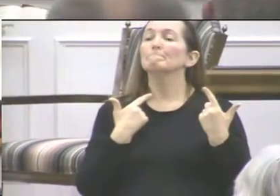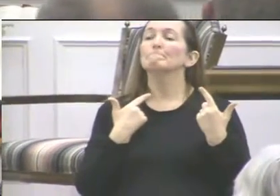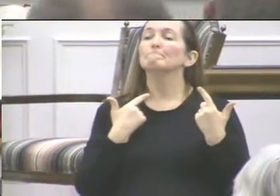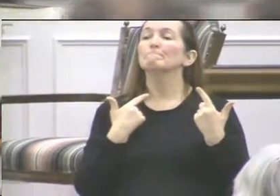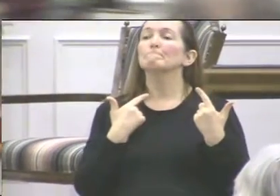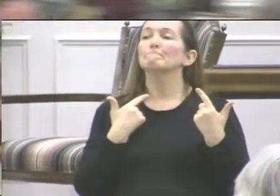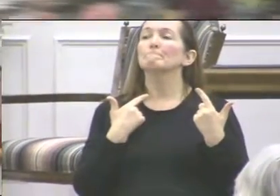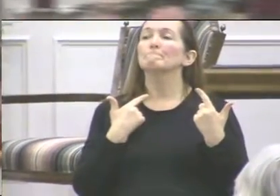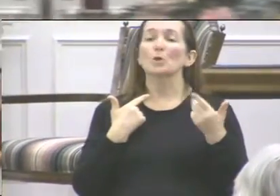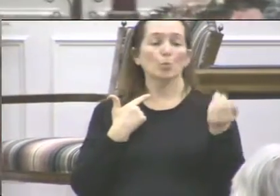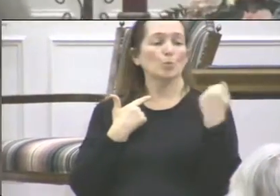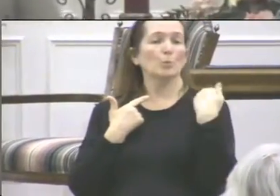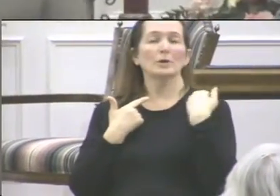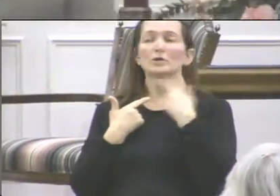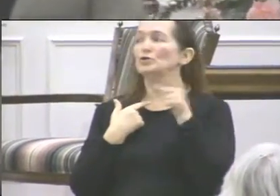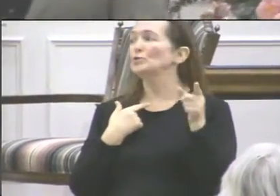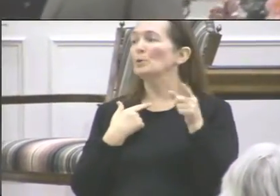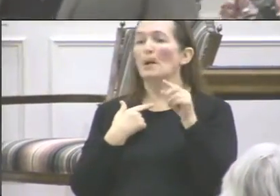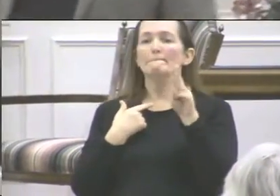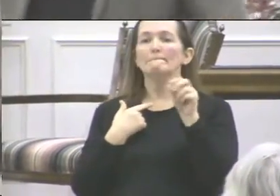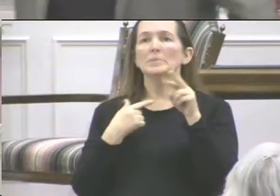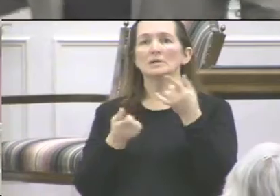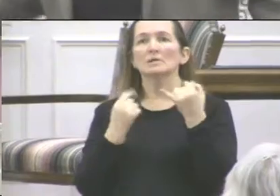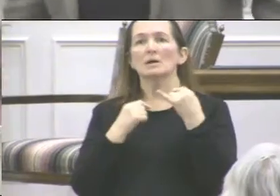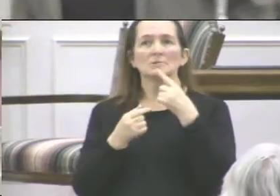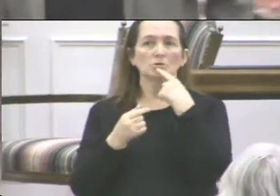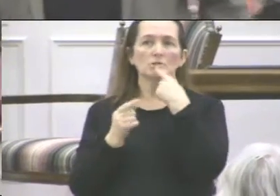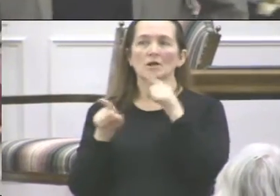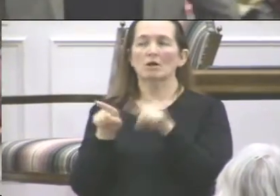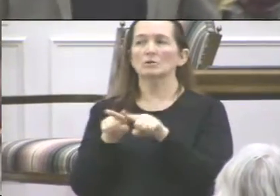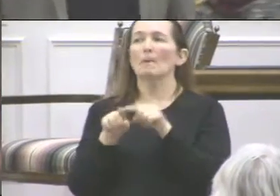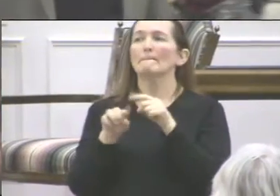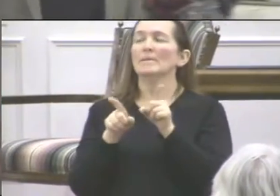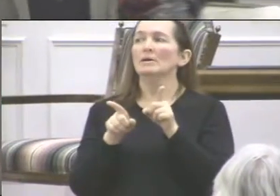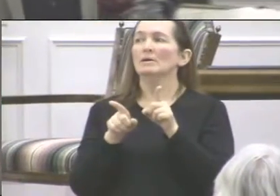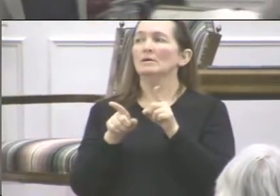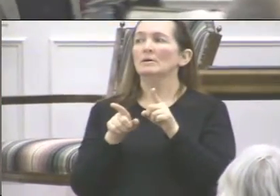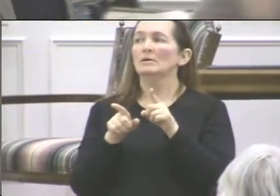Let me remind you, as Ben comes, and he'll mention this as well, but